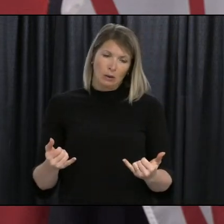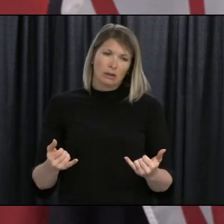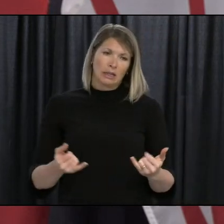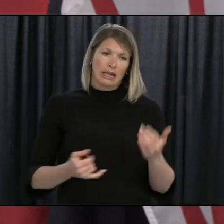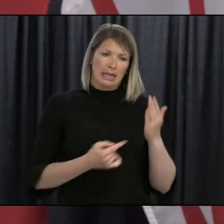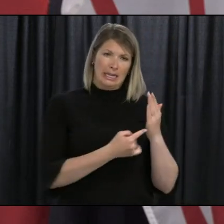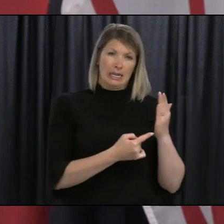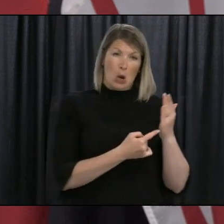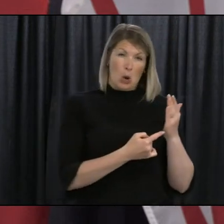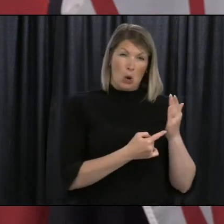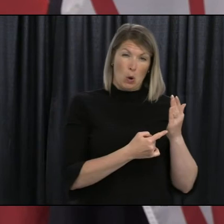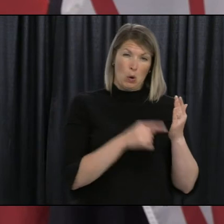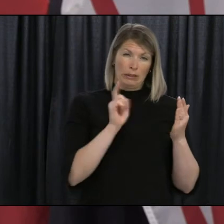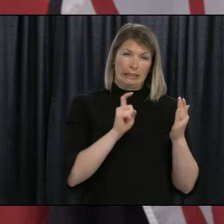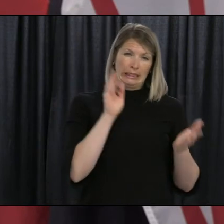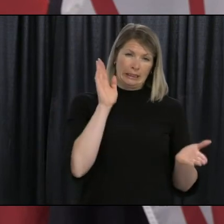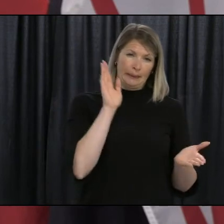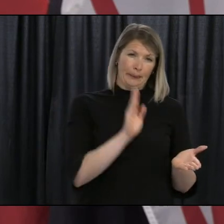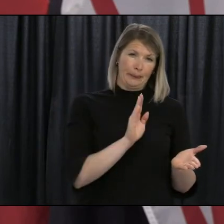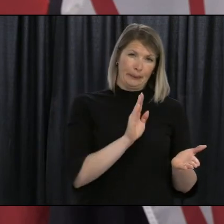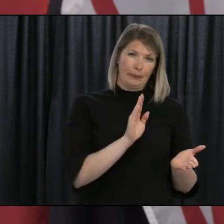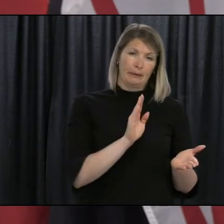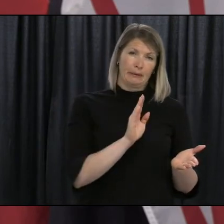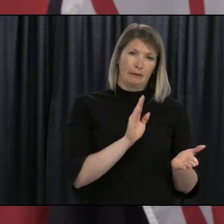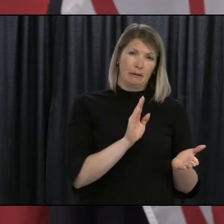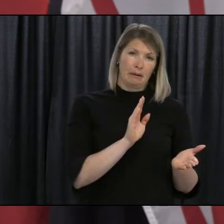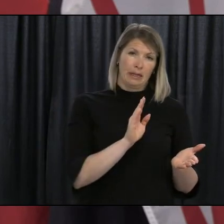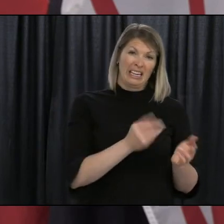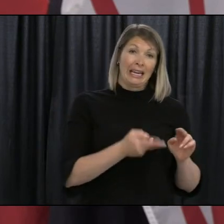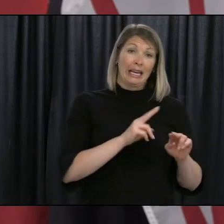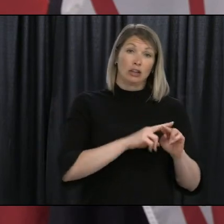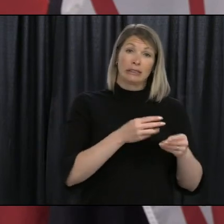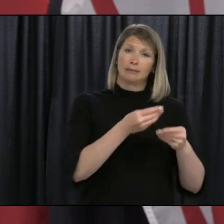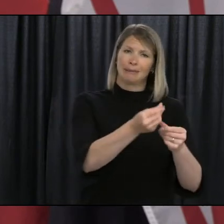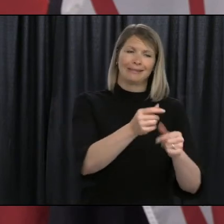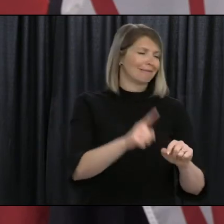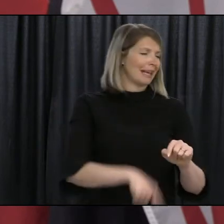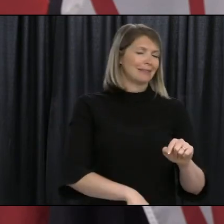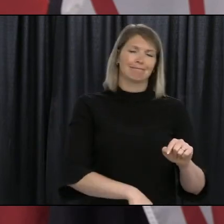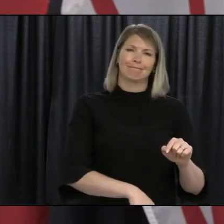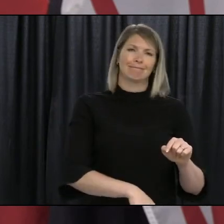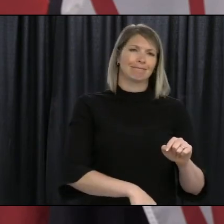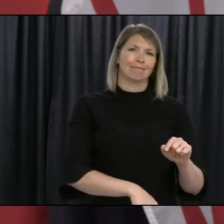deficits and finding efficiencies and finding out what Ottawa are able to help us